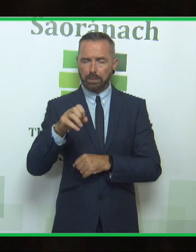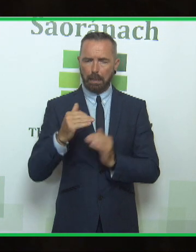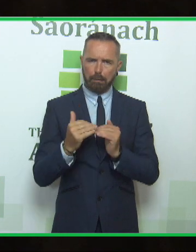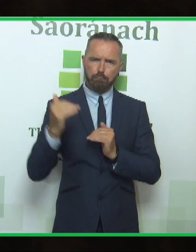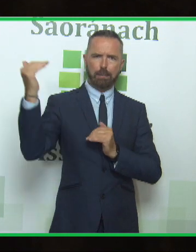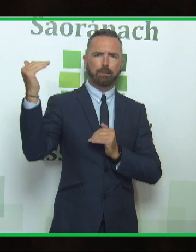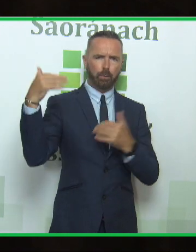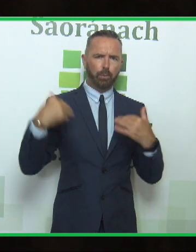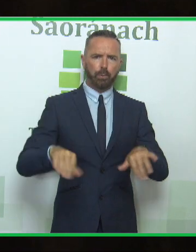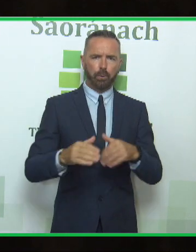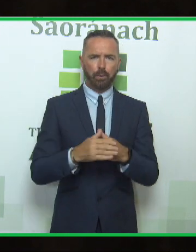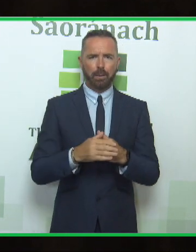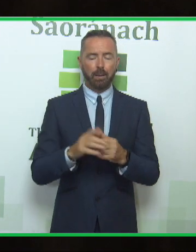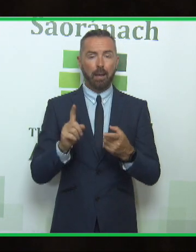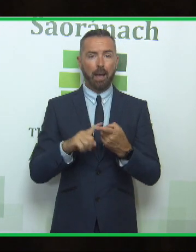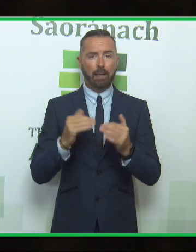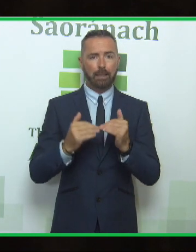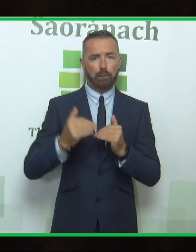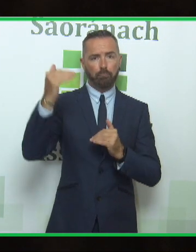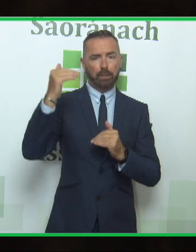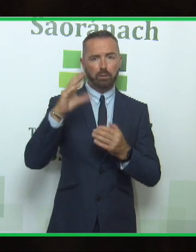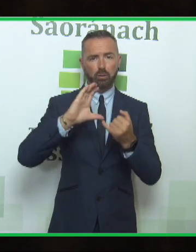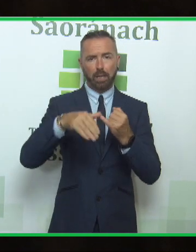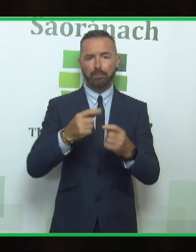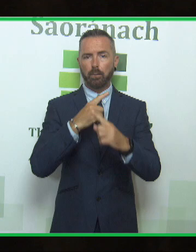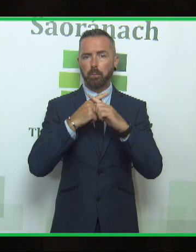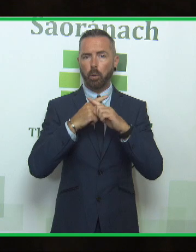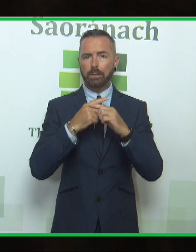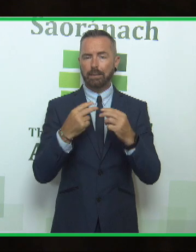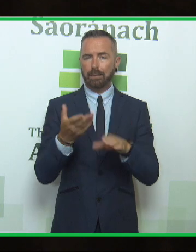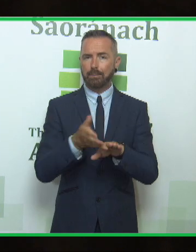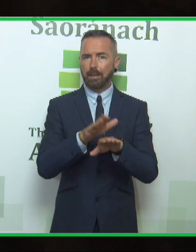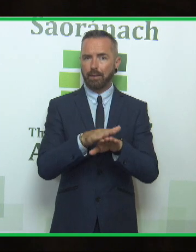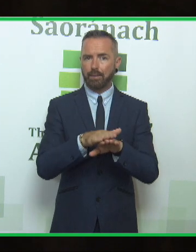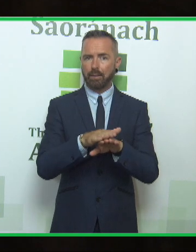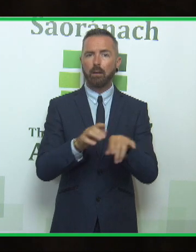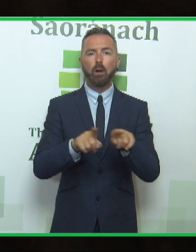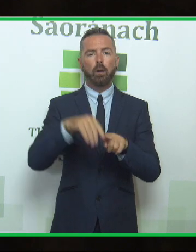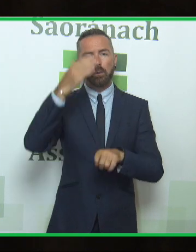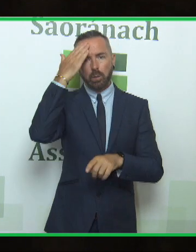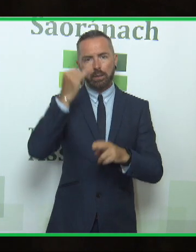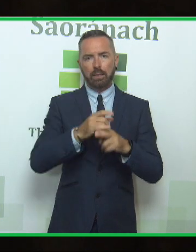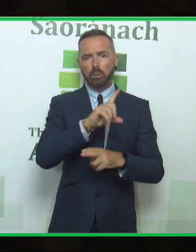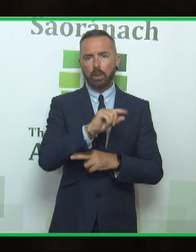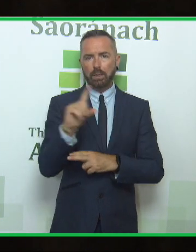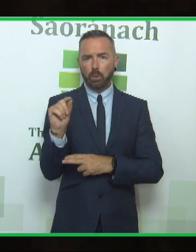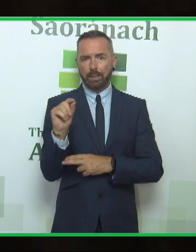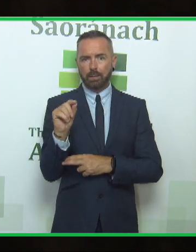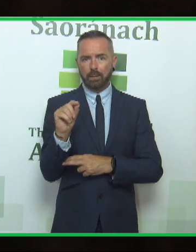of having a poisoning death. We also know in 2020, 1 in 8 were